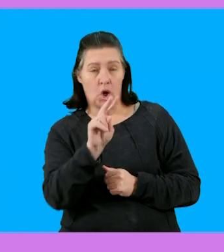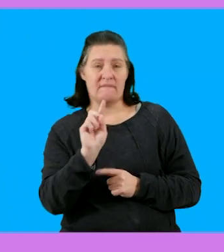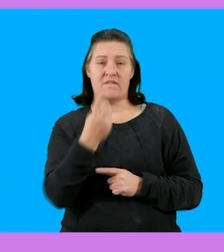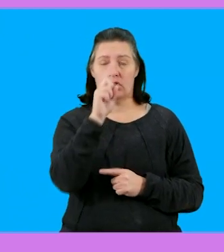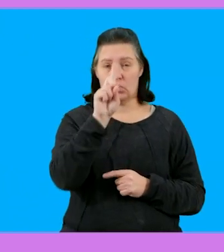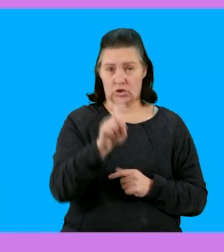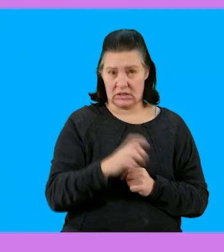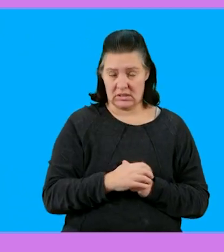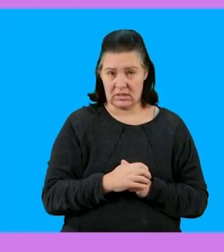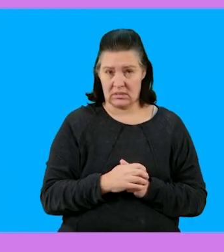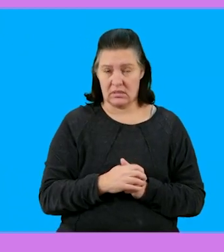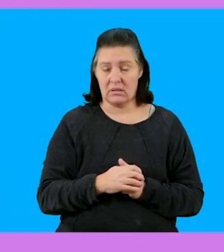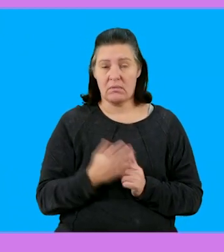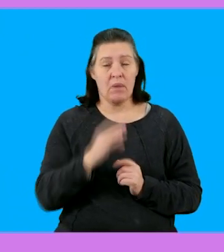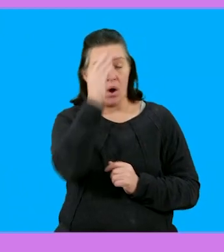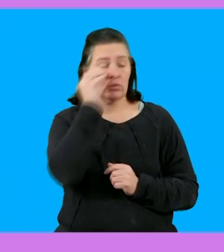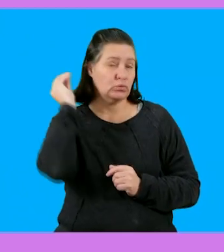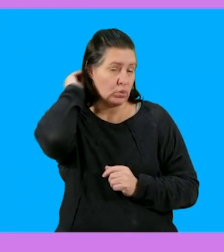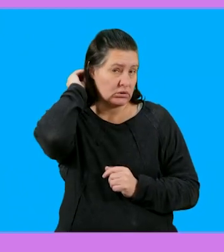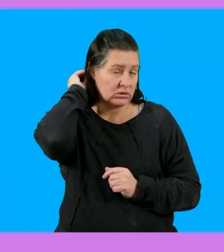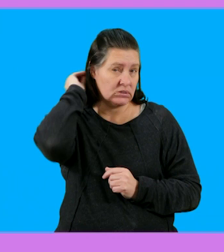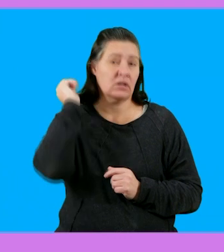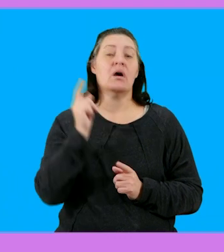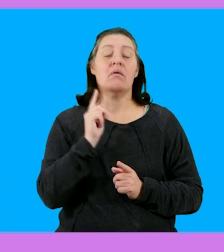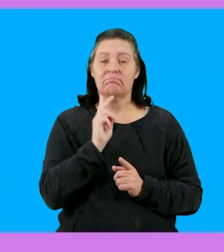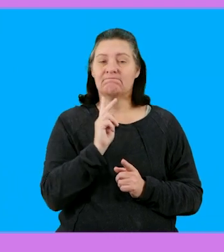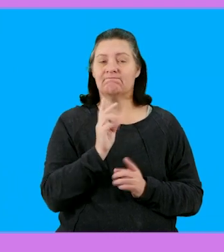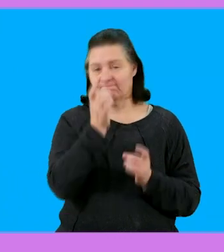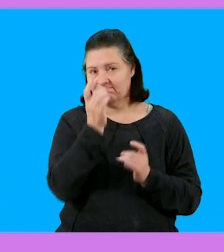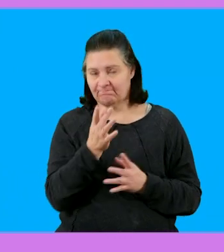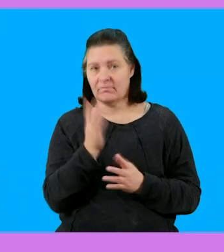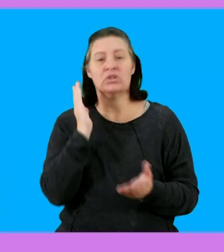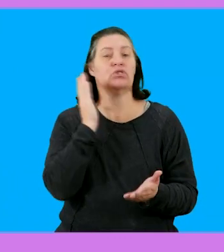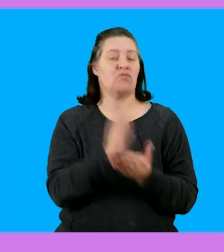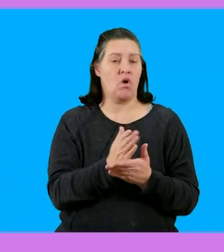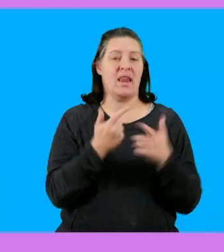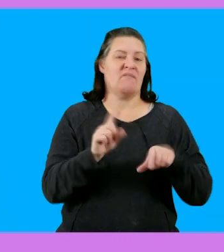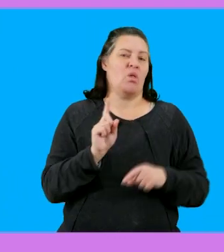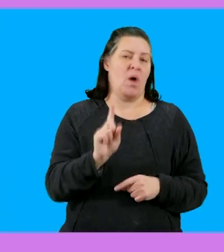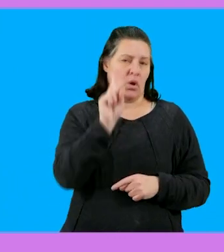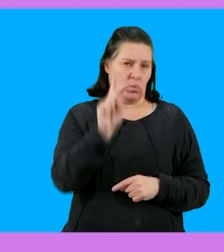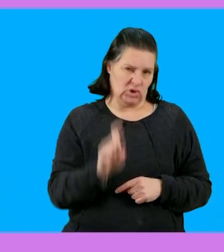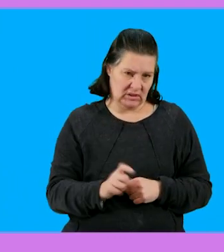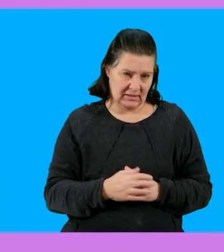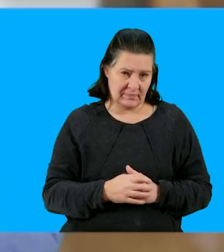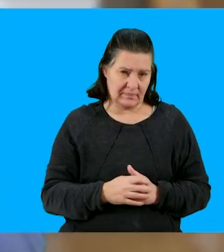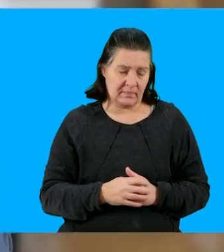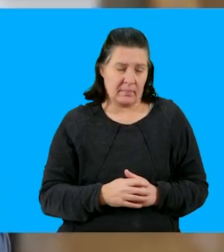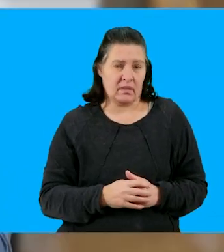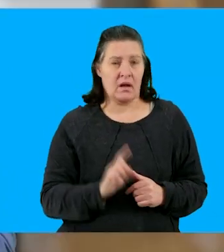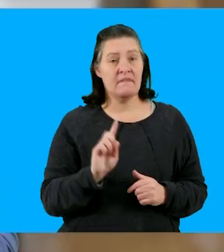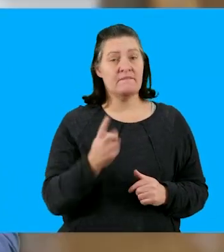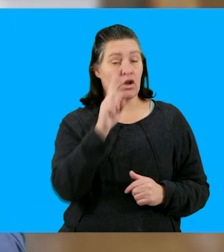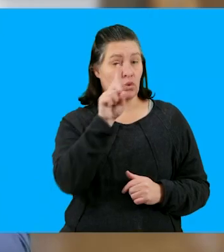first question. And now you will note that I started off with this straightforward level 1 questions. Okay, so the